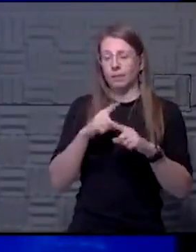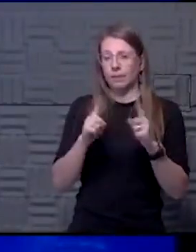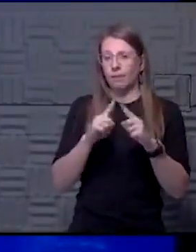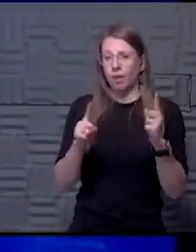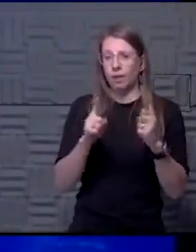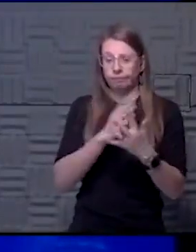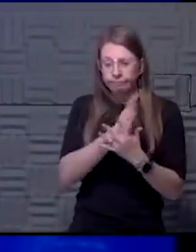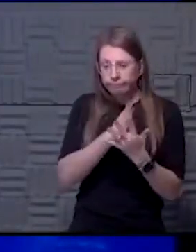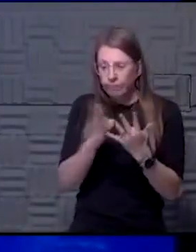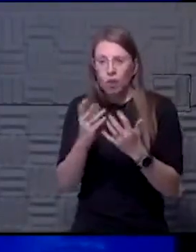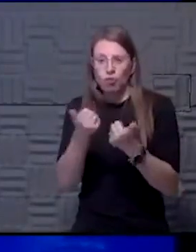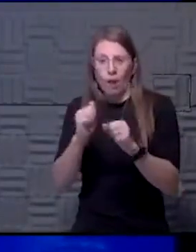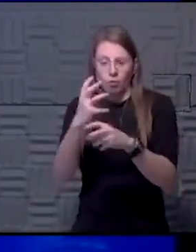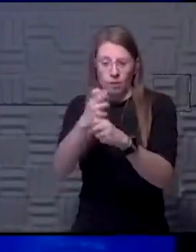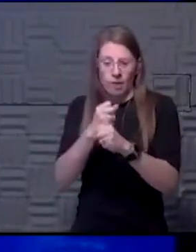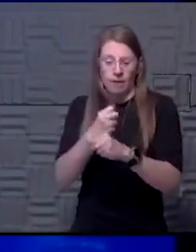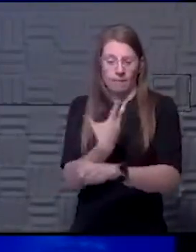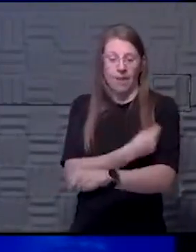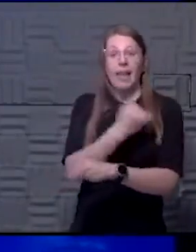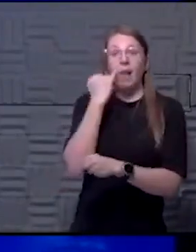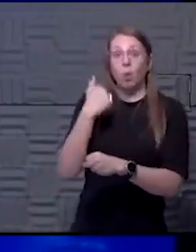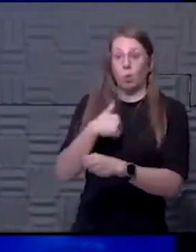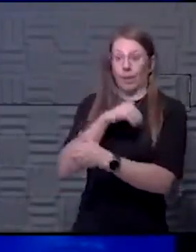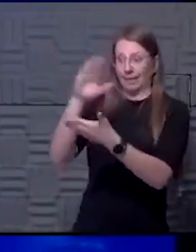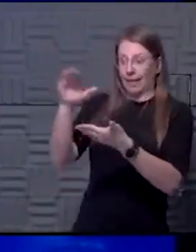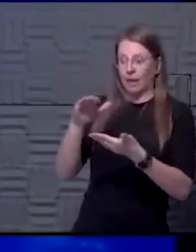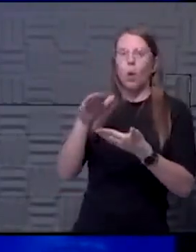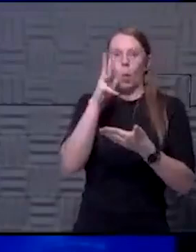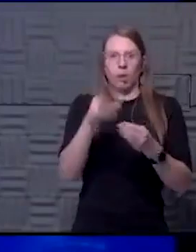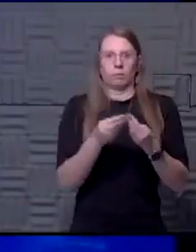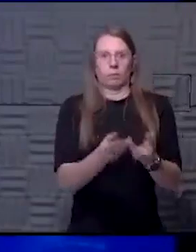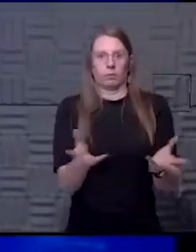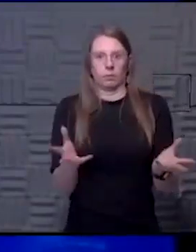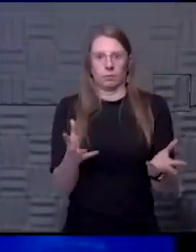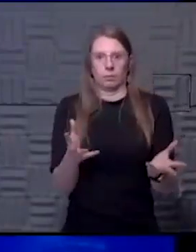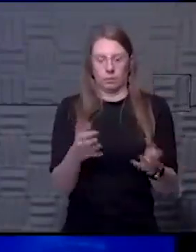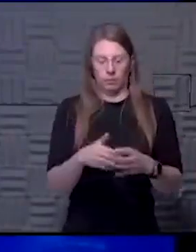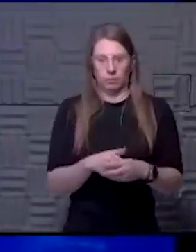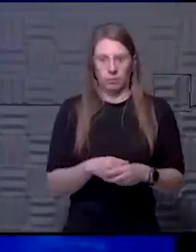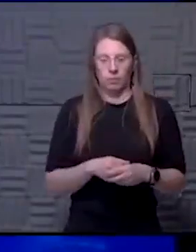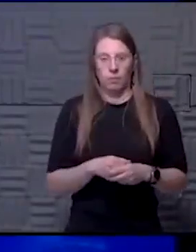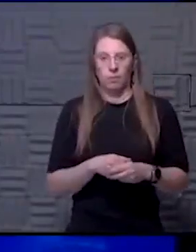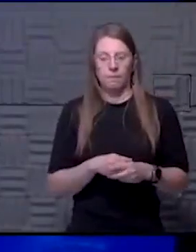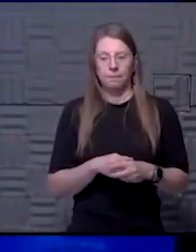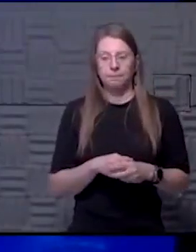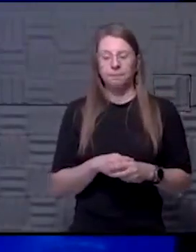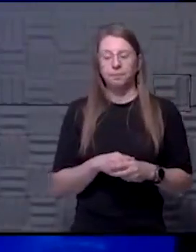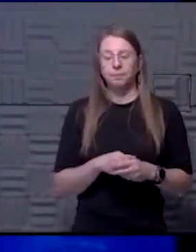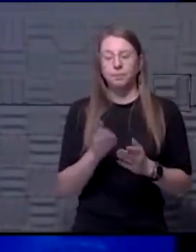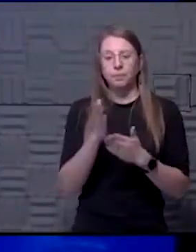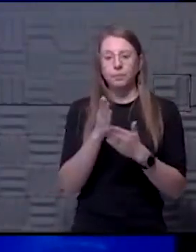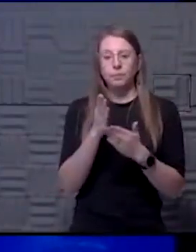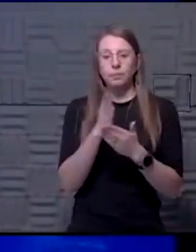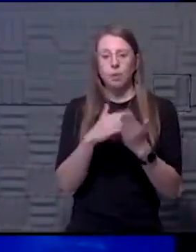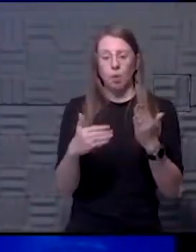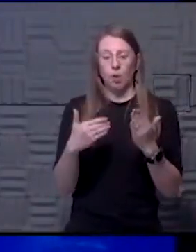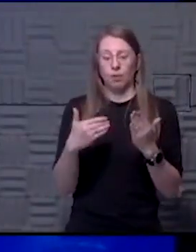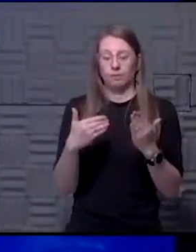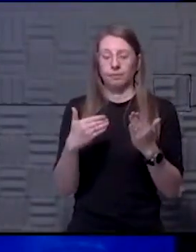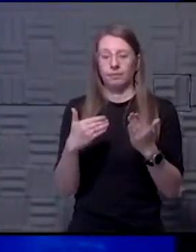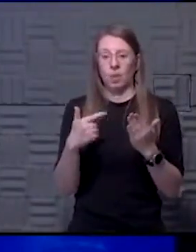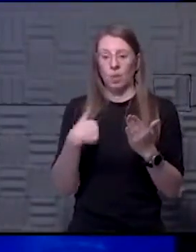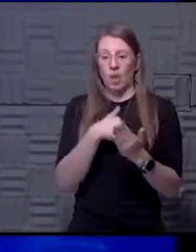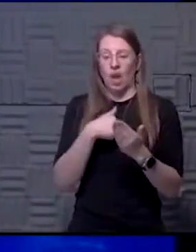get vaccine, as long as we get the vaccine in to be able to give it to you and get it into your arm. So part of it is we are wrestling with